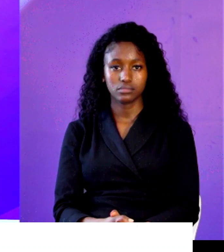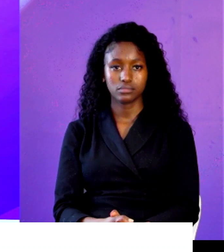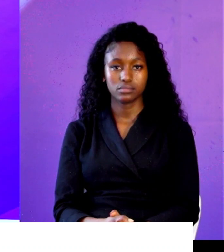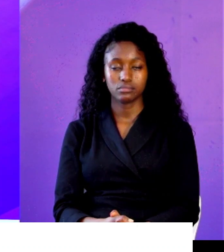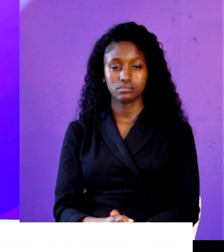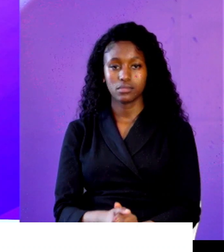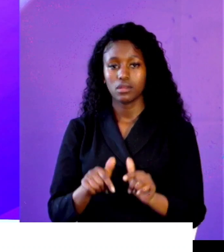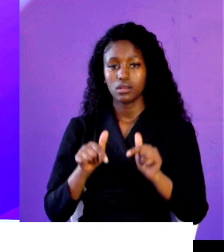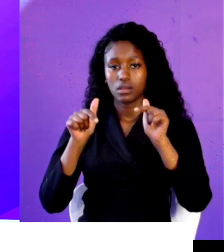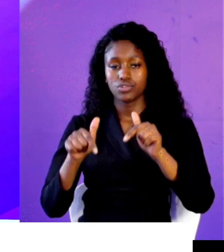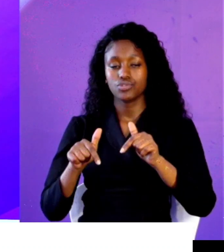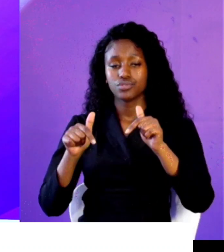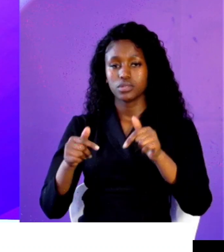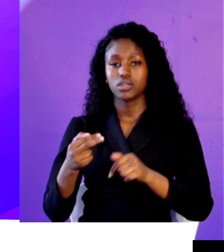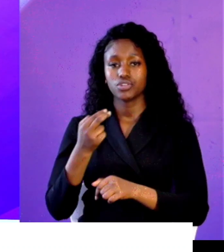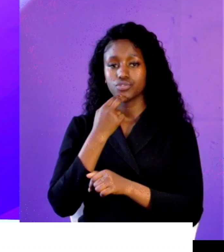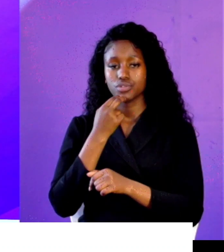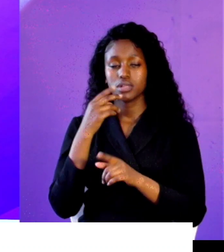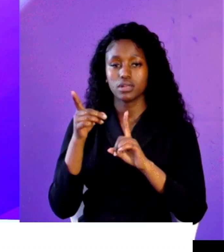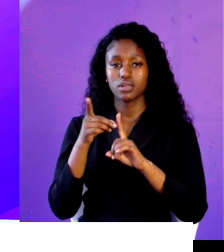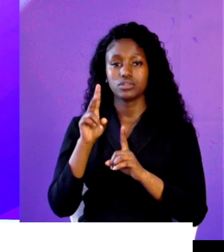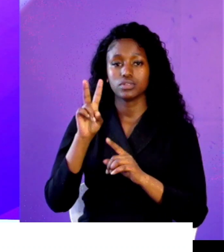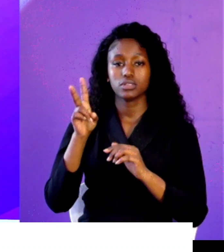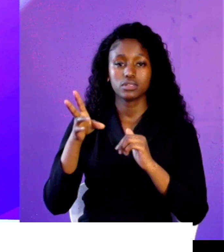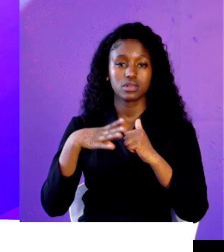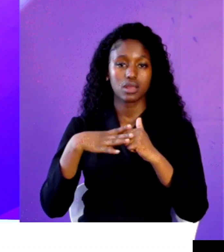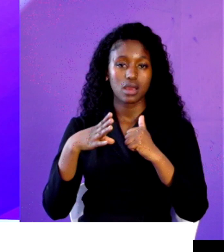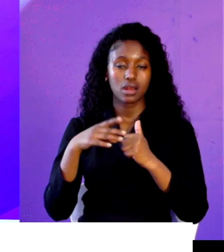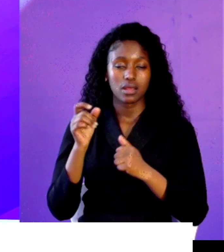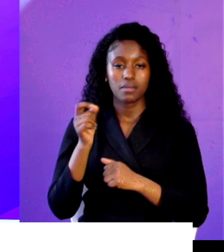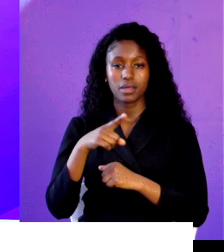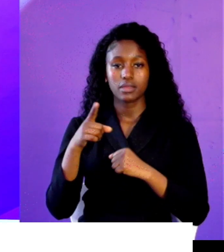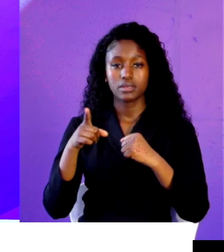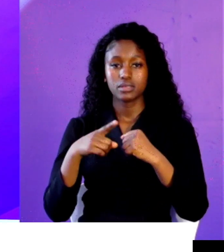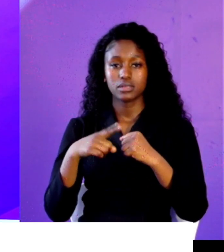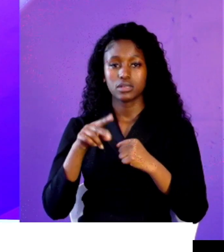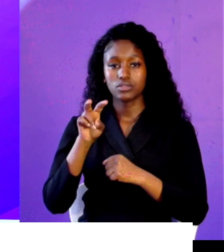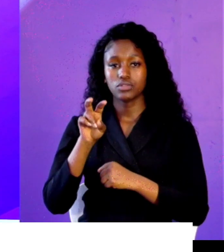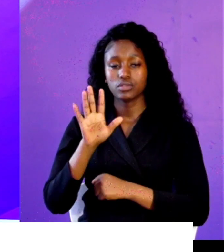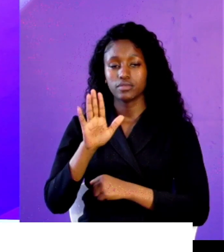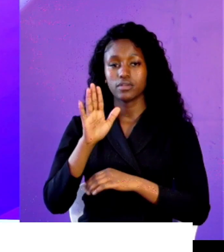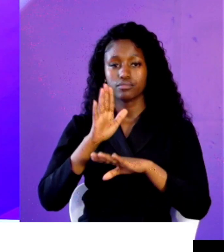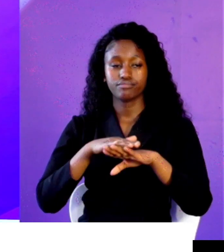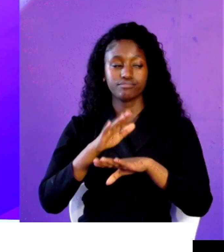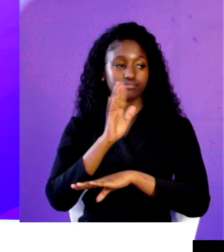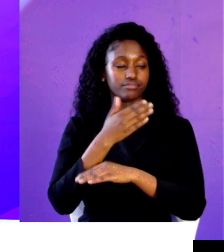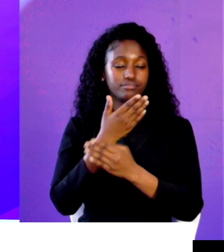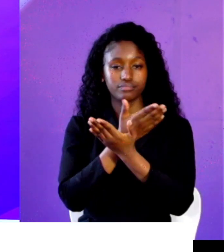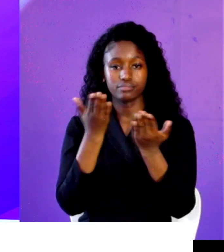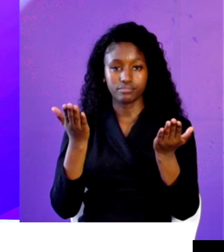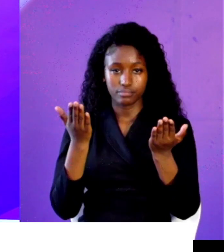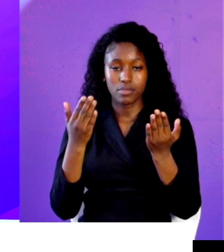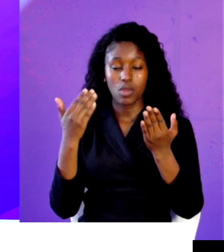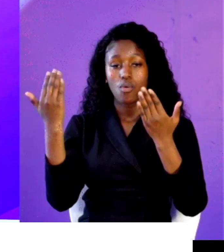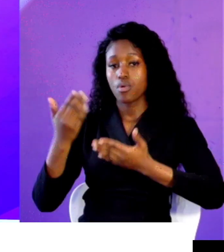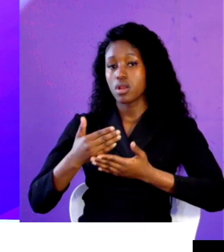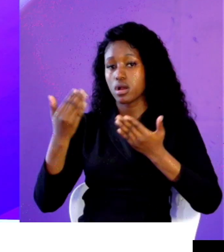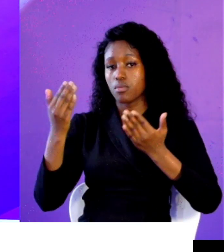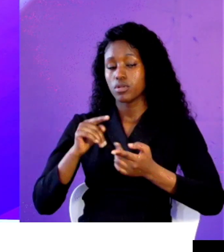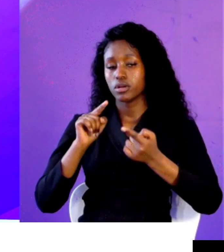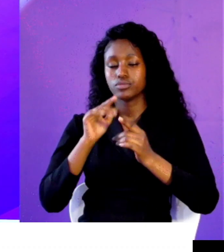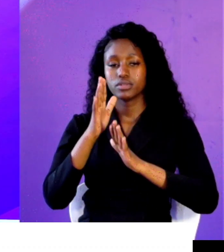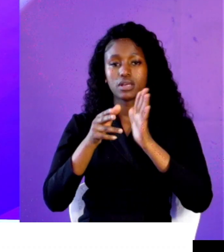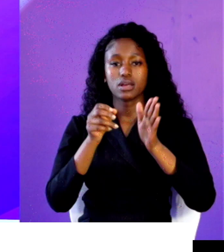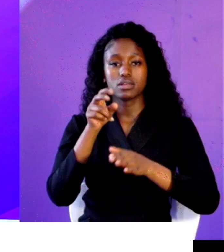Well, it's Tuesday, the 29th of July, 2025. A very good evening to you and welcome to Science TV